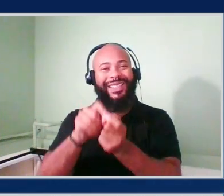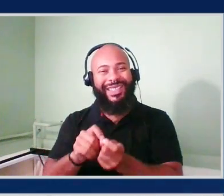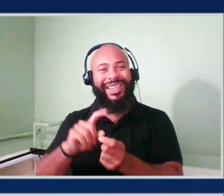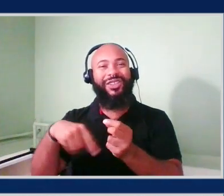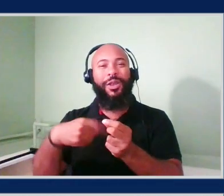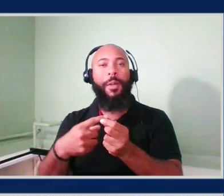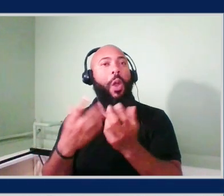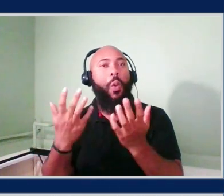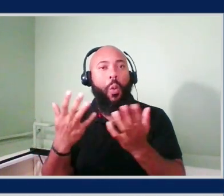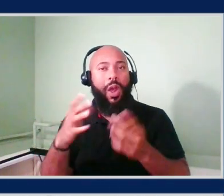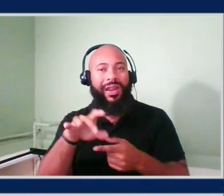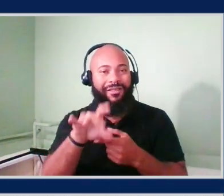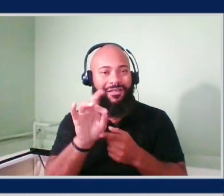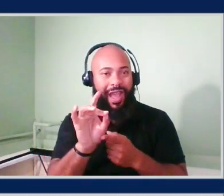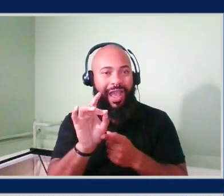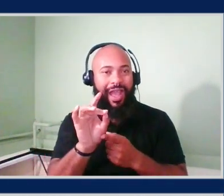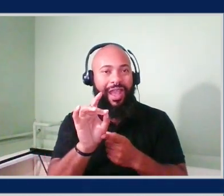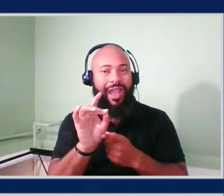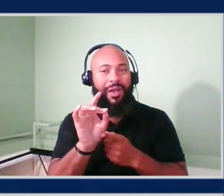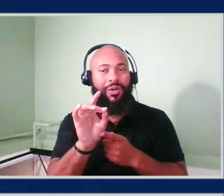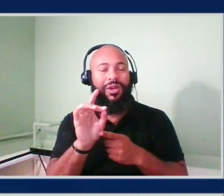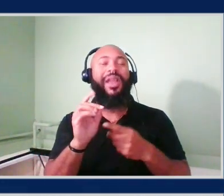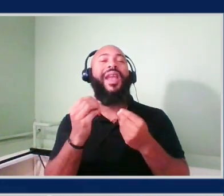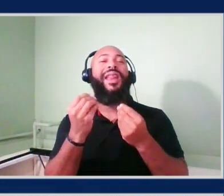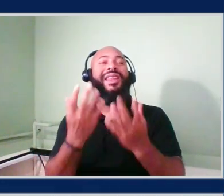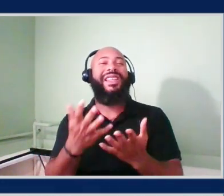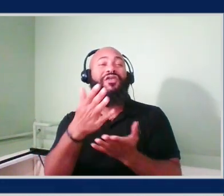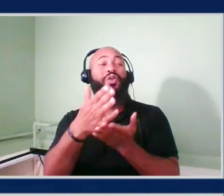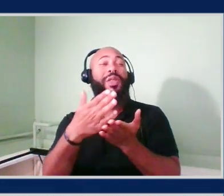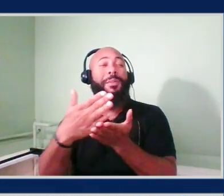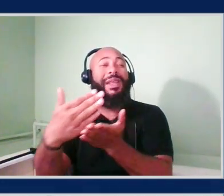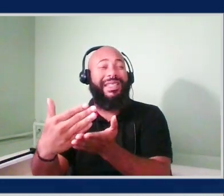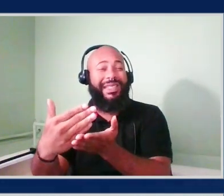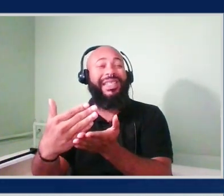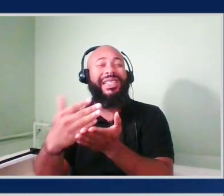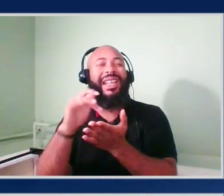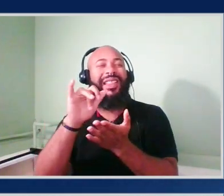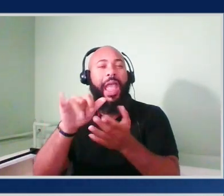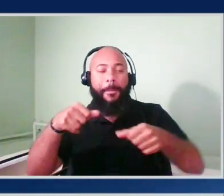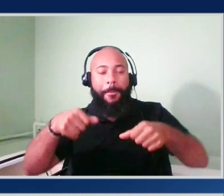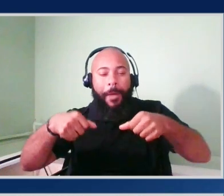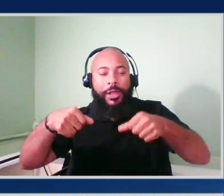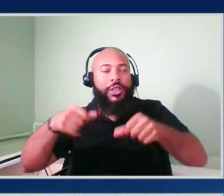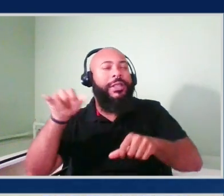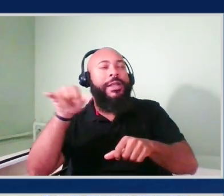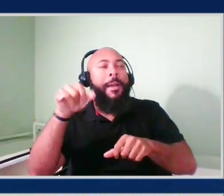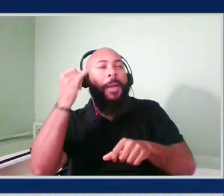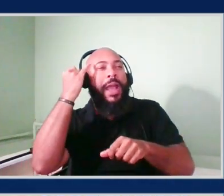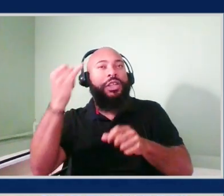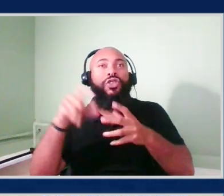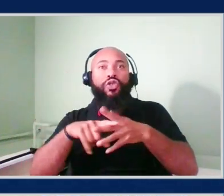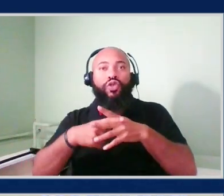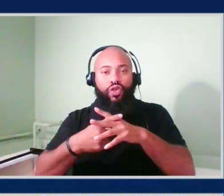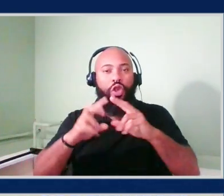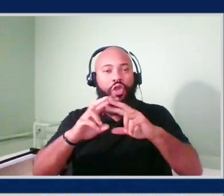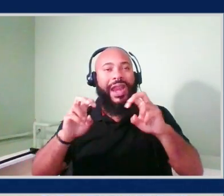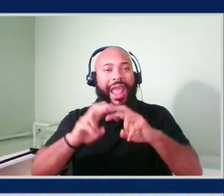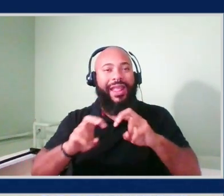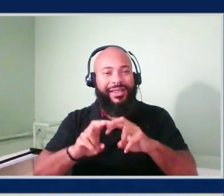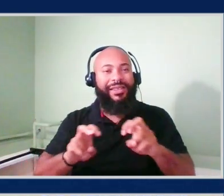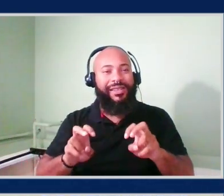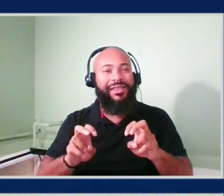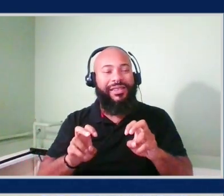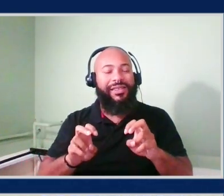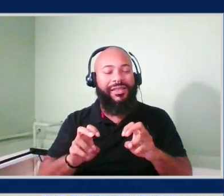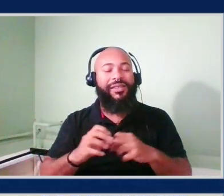actually found. And so it gives you those pieces, that puzzle piece to actually start your analysis. A